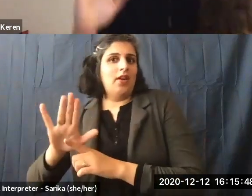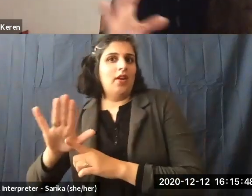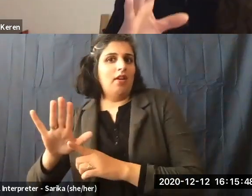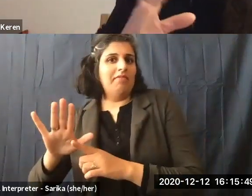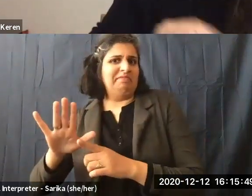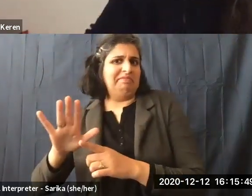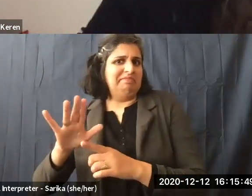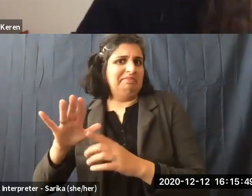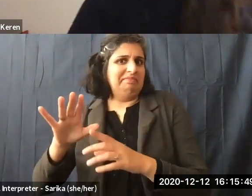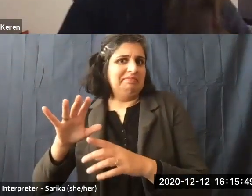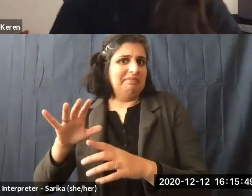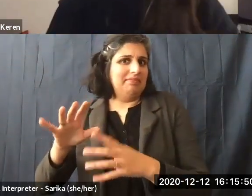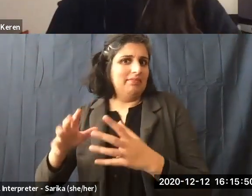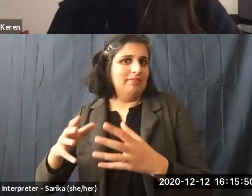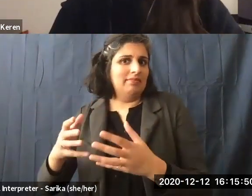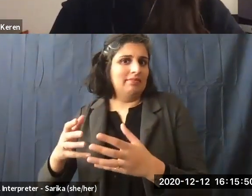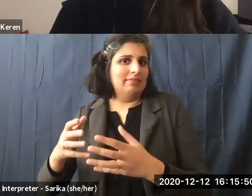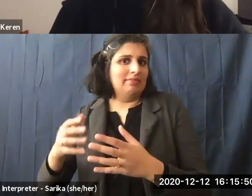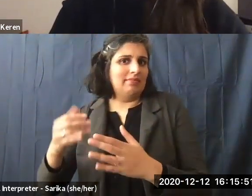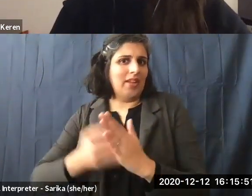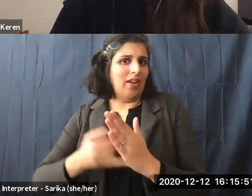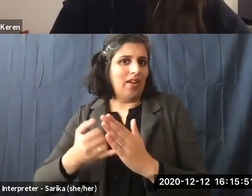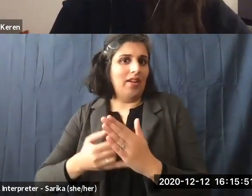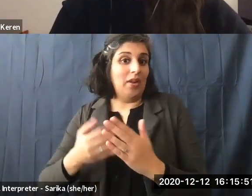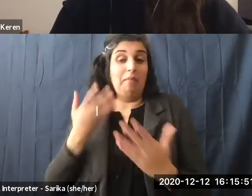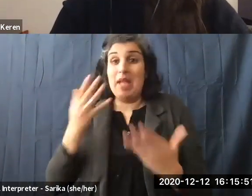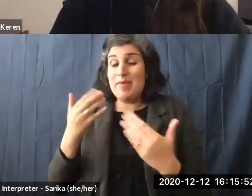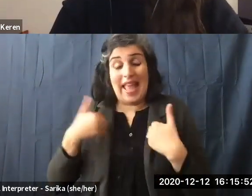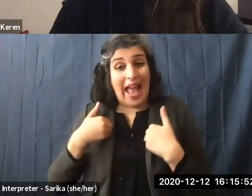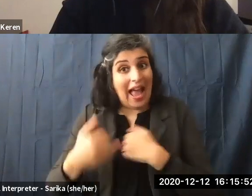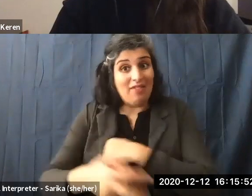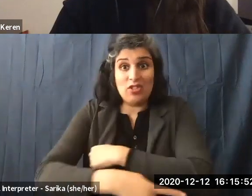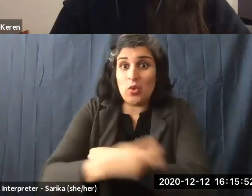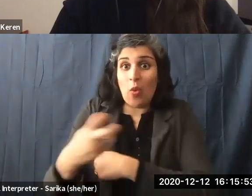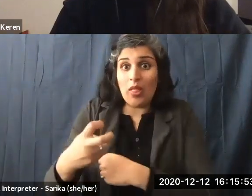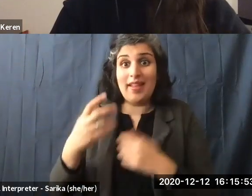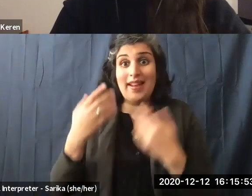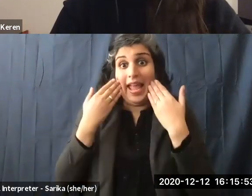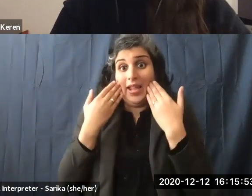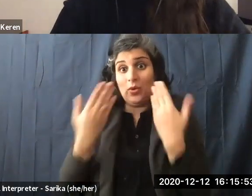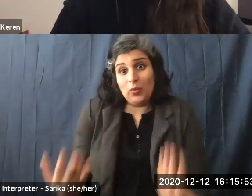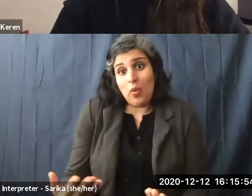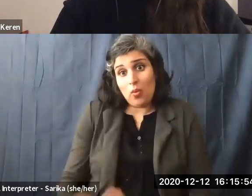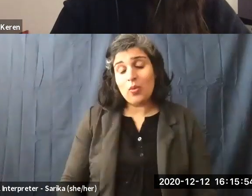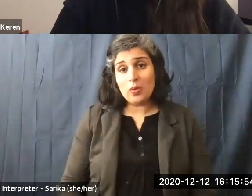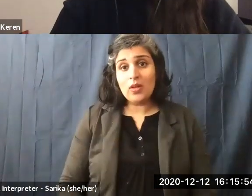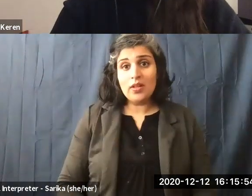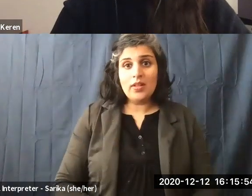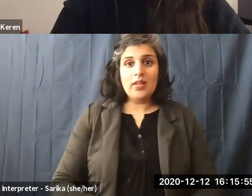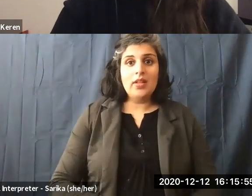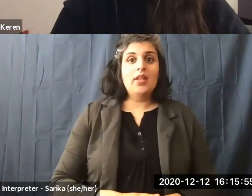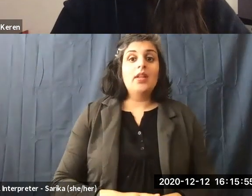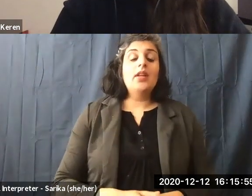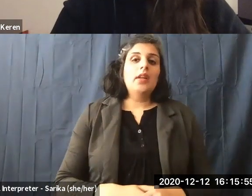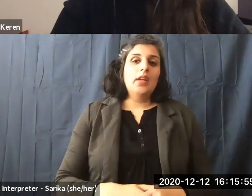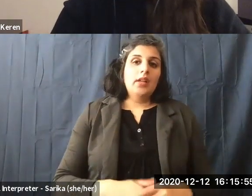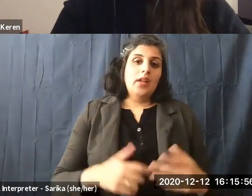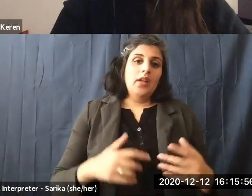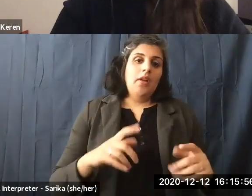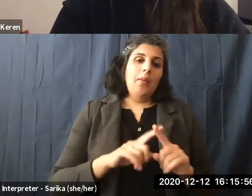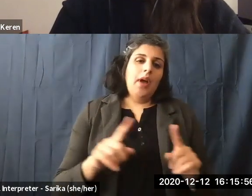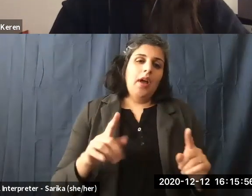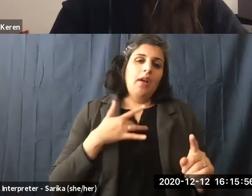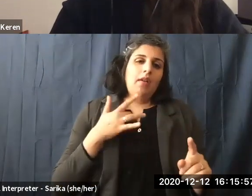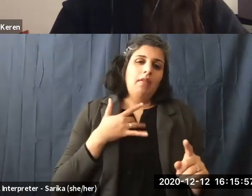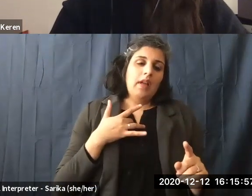that well, maybe they do have stolen artifacts. But, but I think that in some ways,